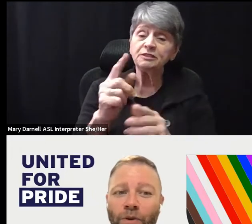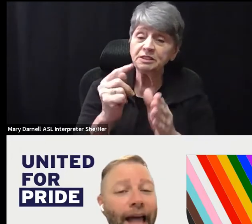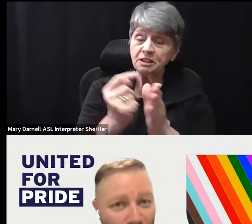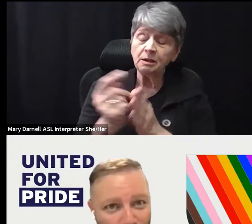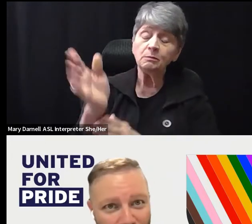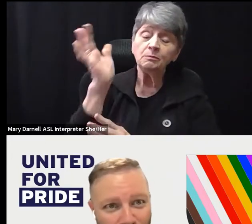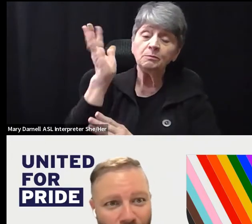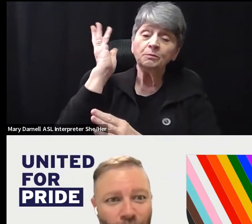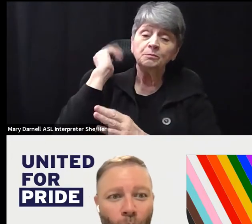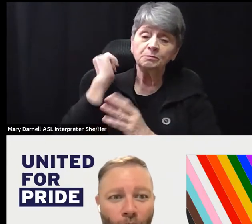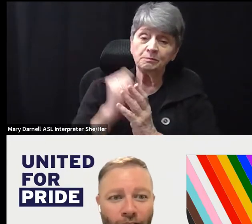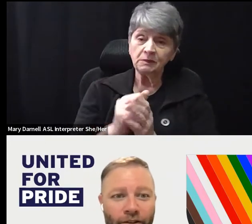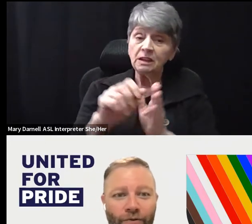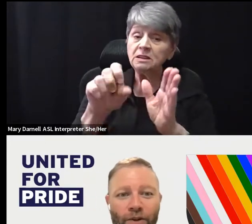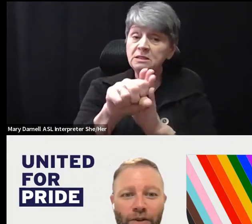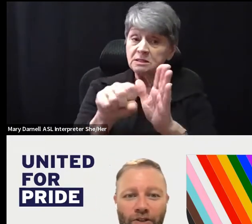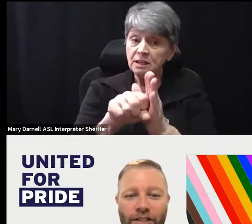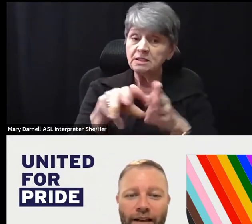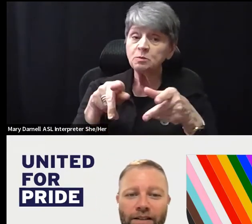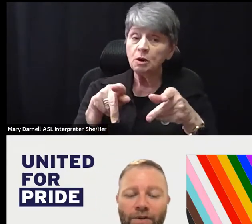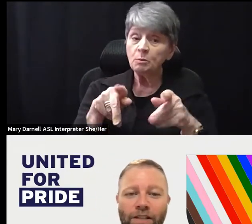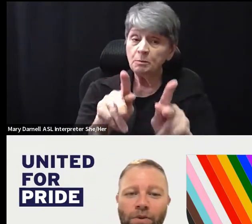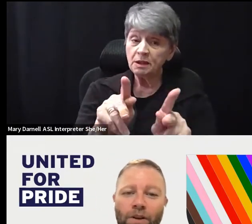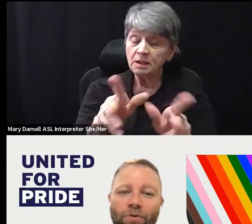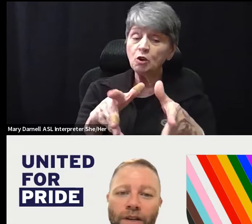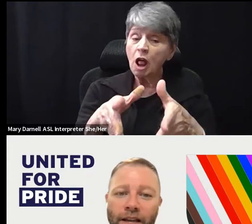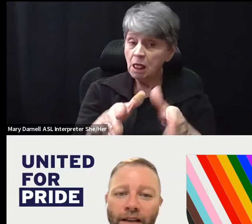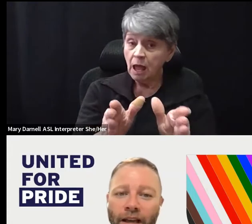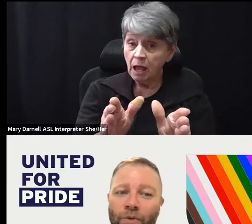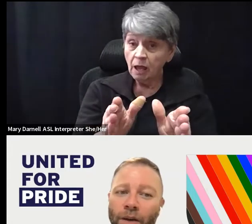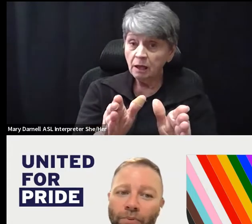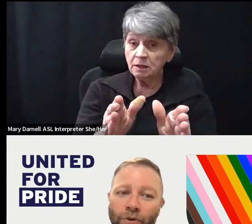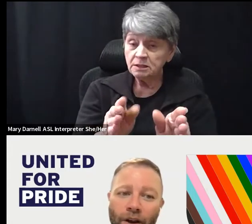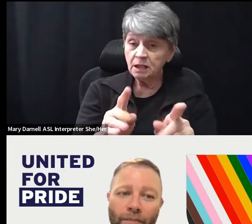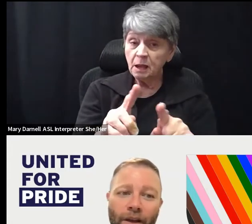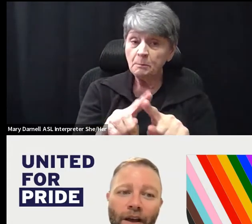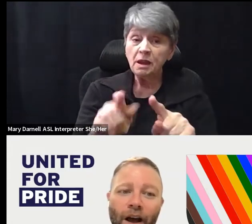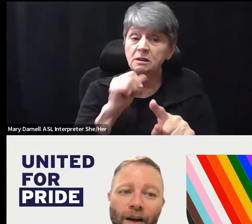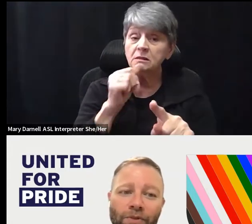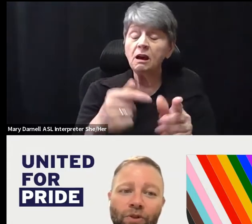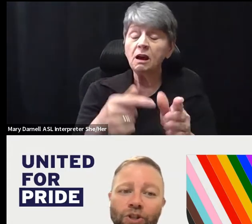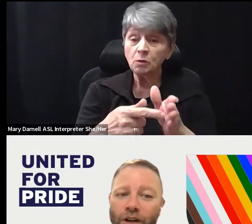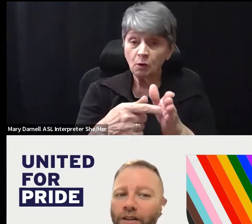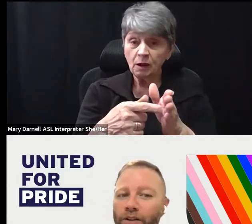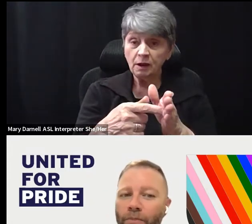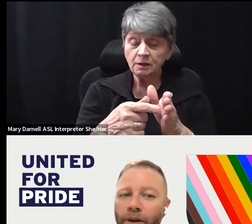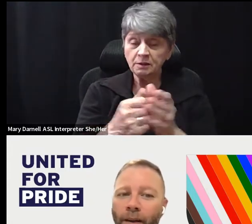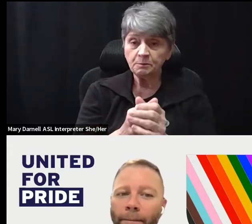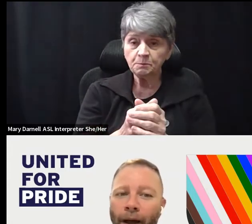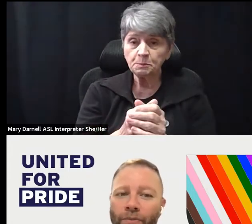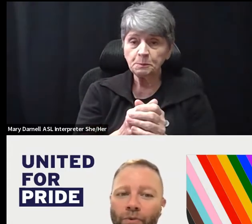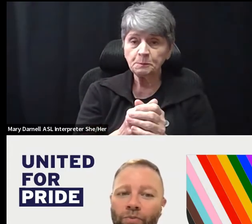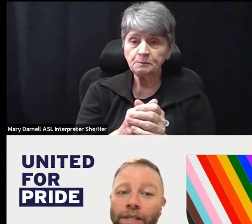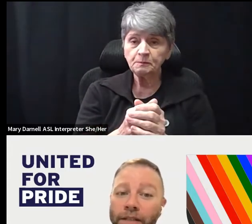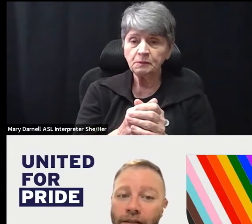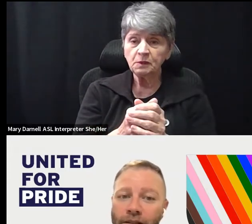were allowed, but not required, to fund religious activities when they created a grant program. So could you talk a little bit